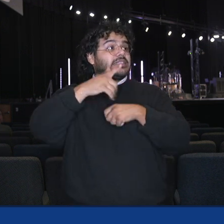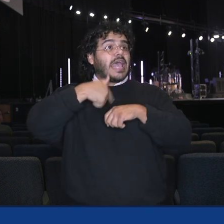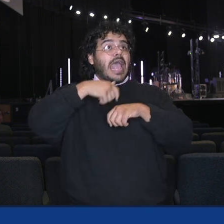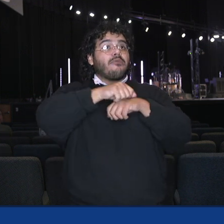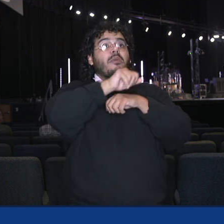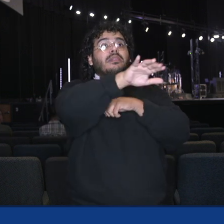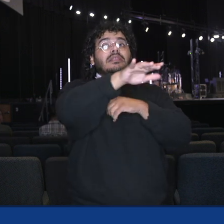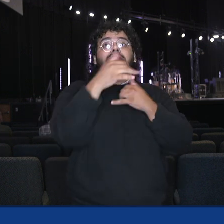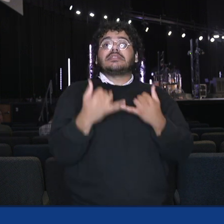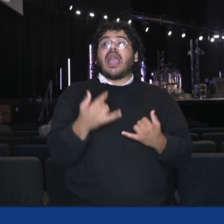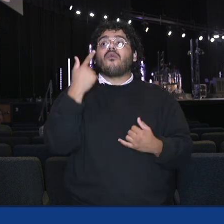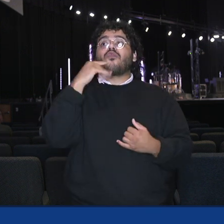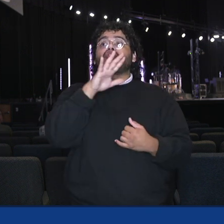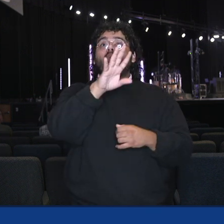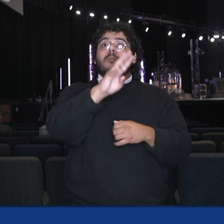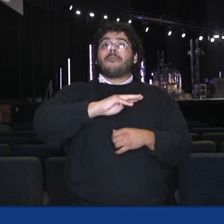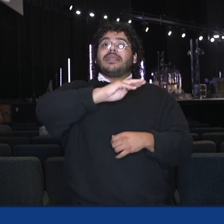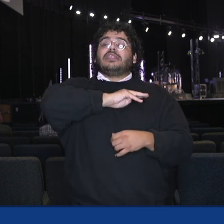time.